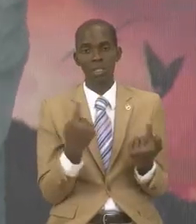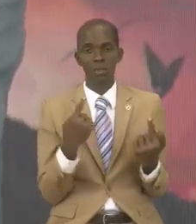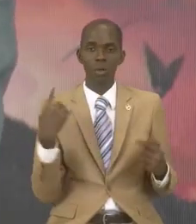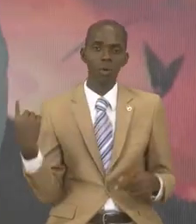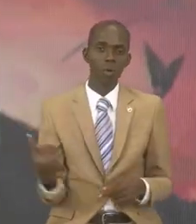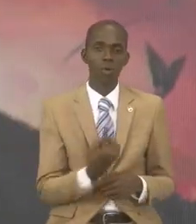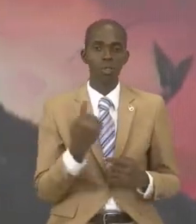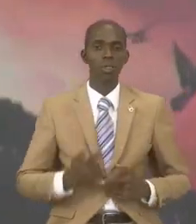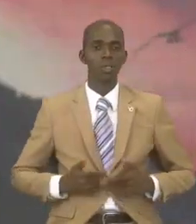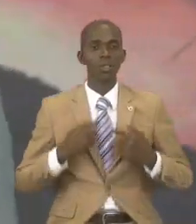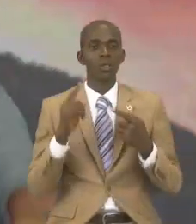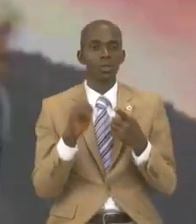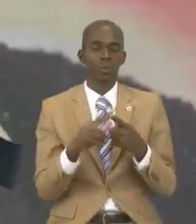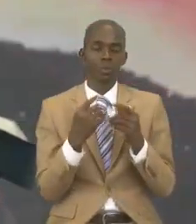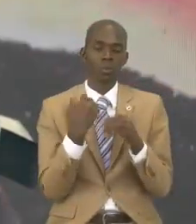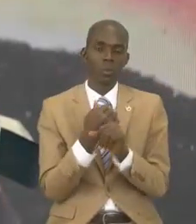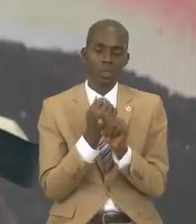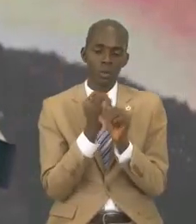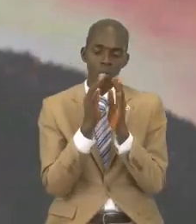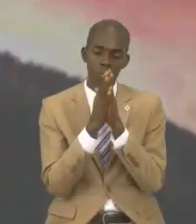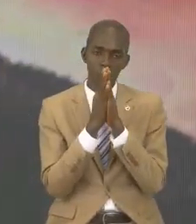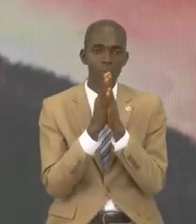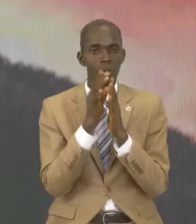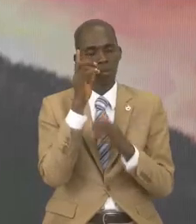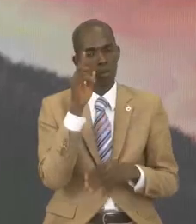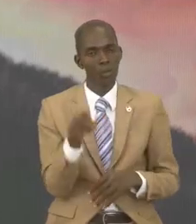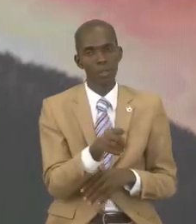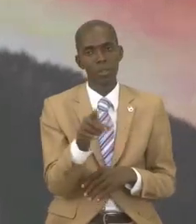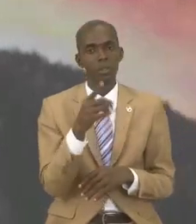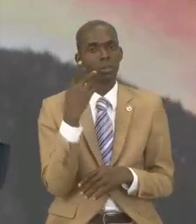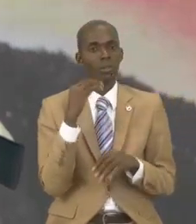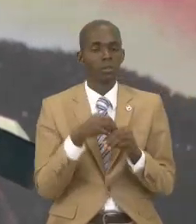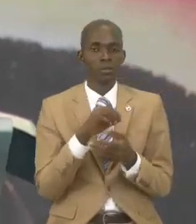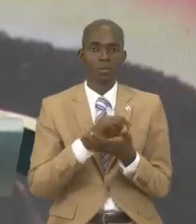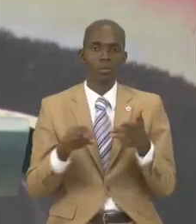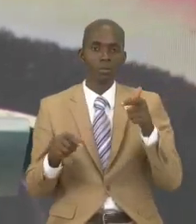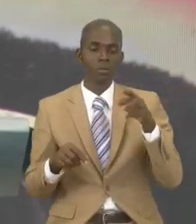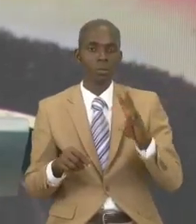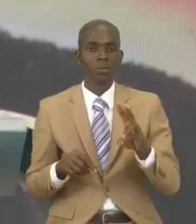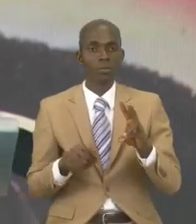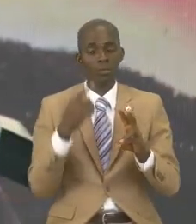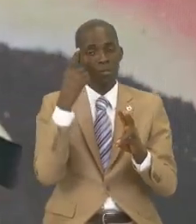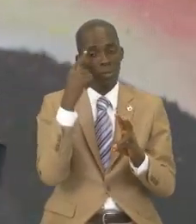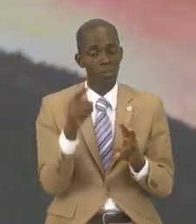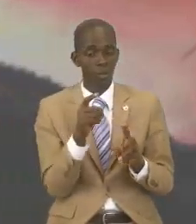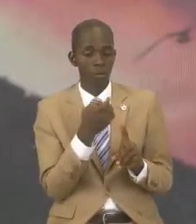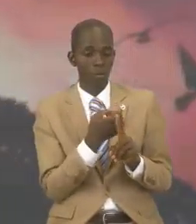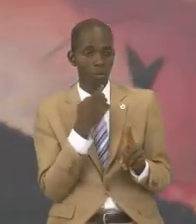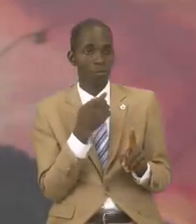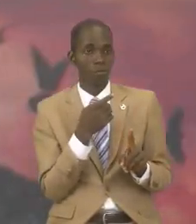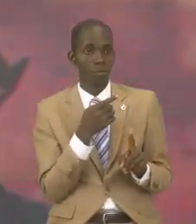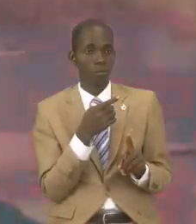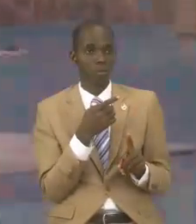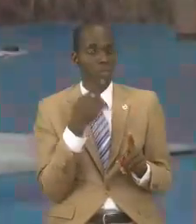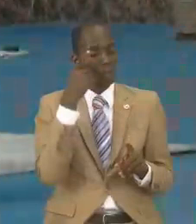liveth to make intercession for them. Look at verse 26. It says, for such an high